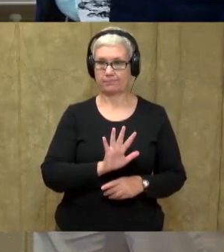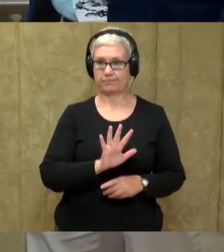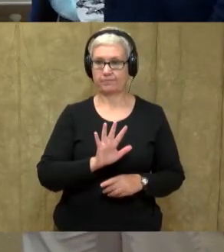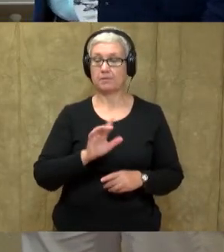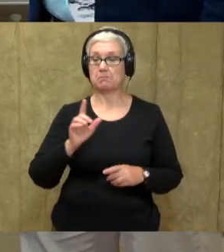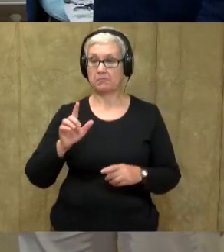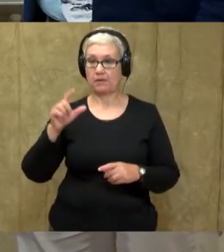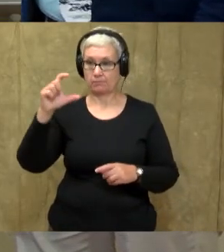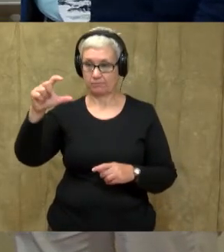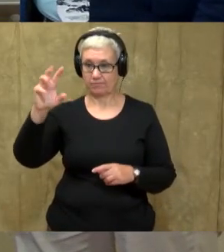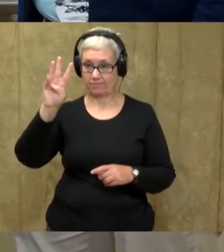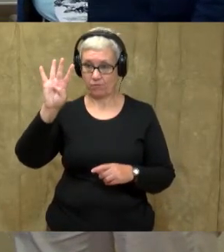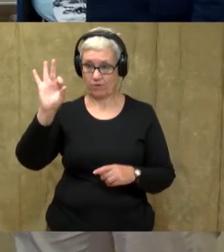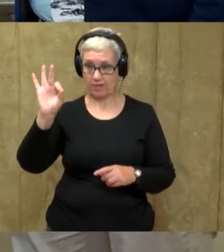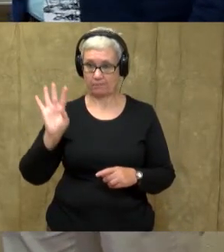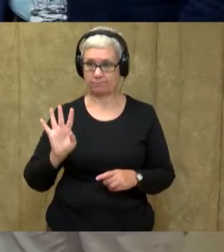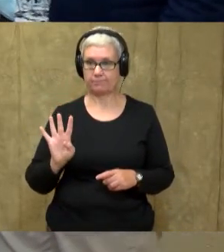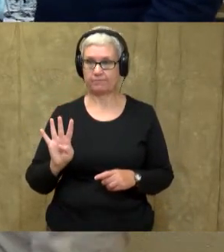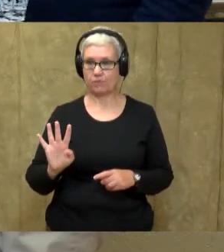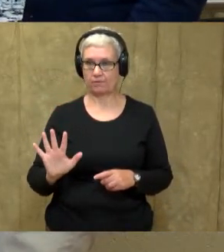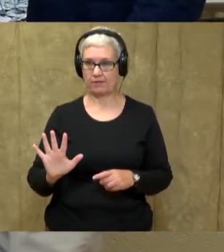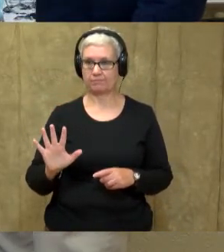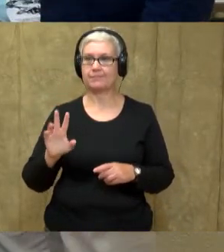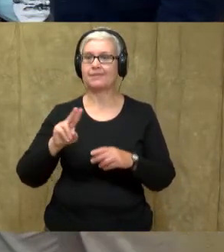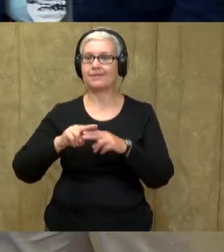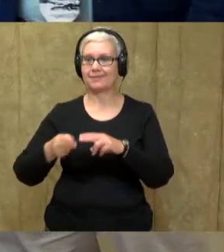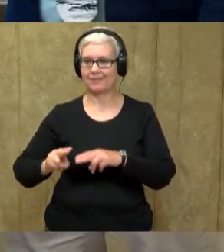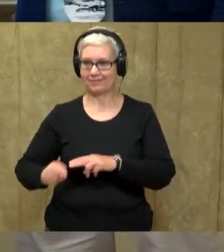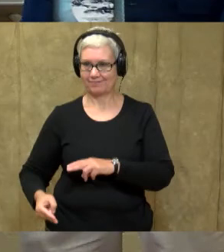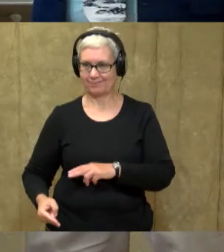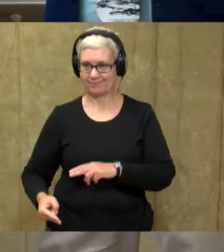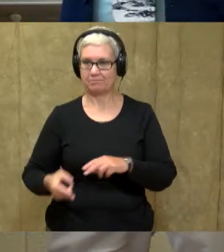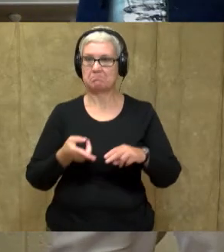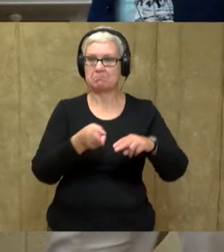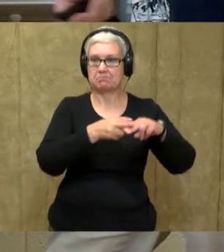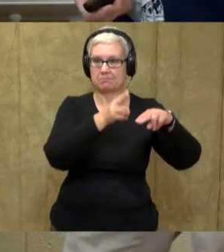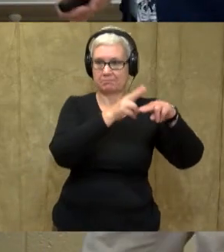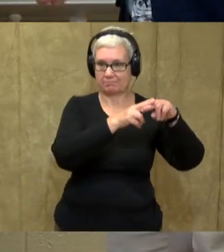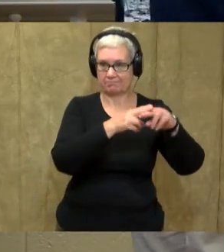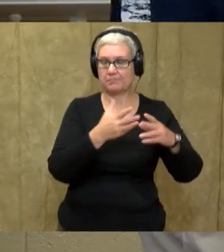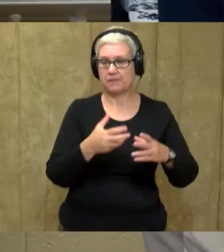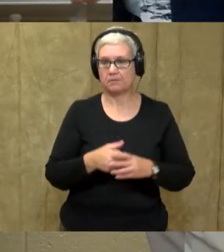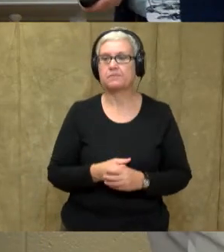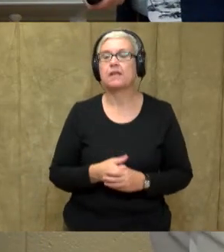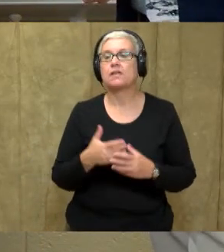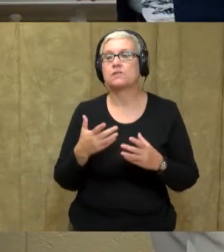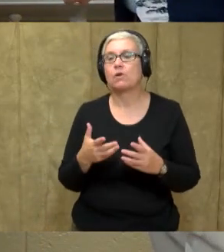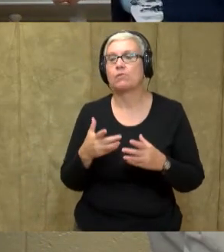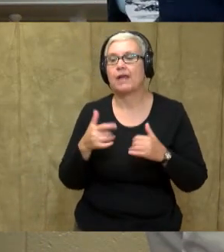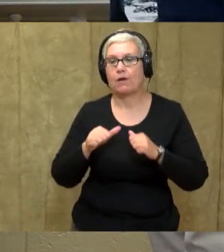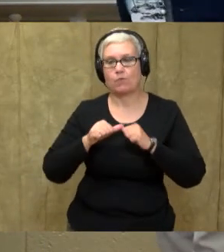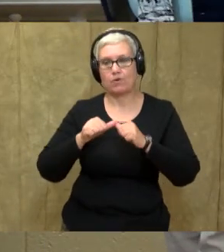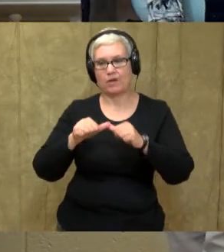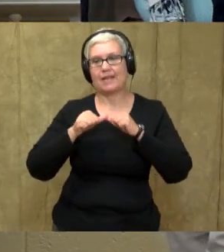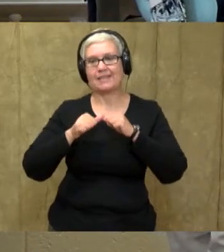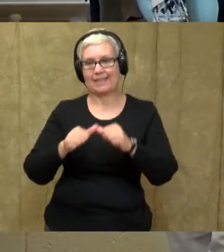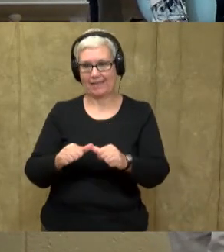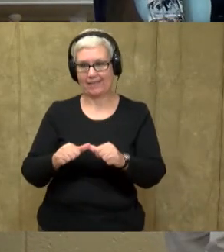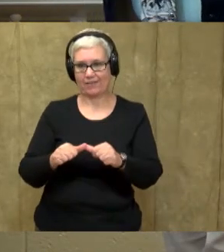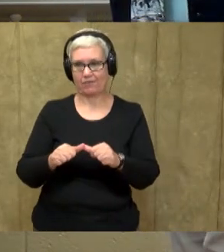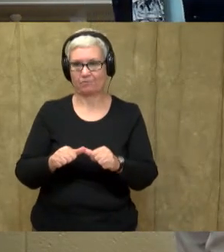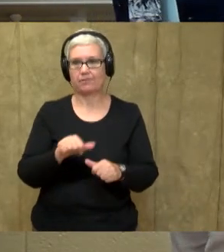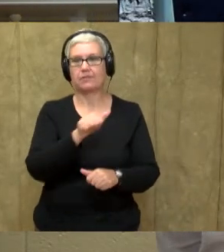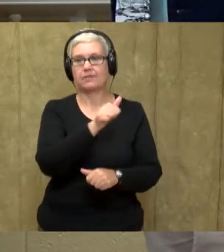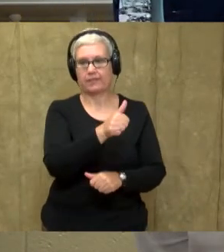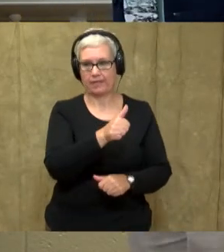width decreases by 4 meters. And that relationship is going to continue to exist as I go from